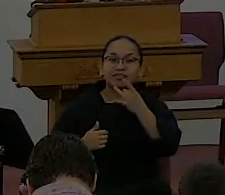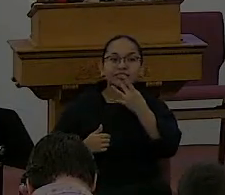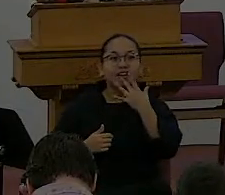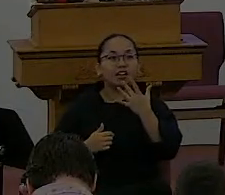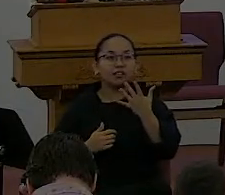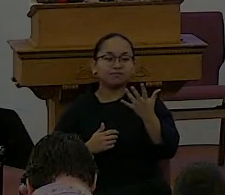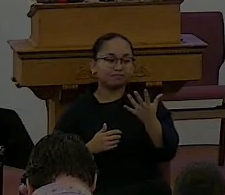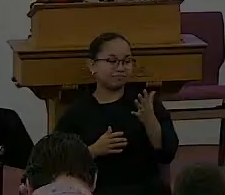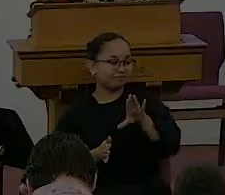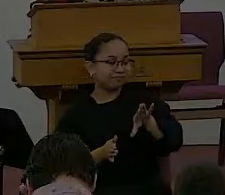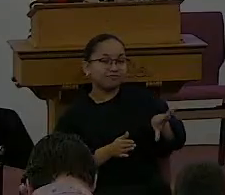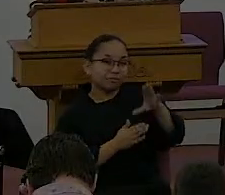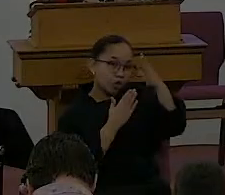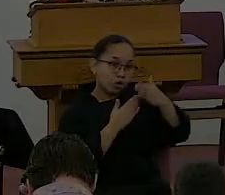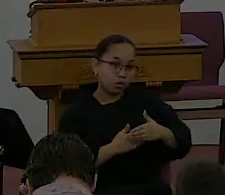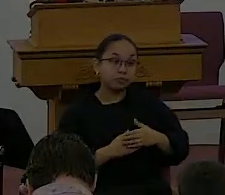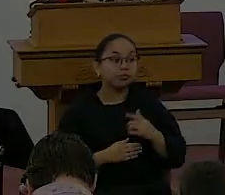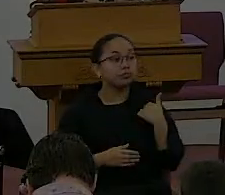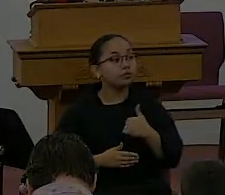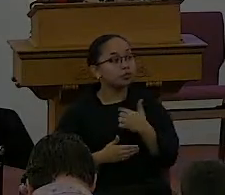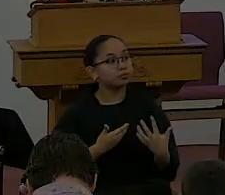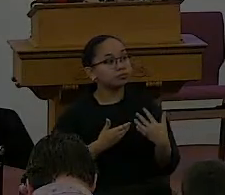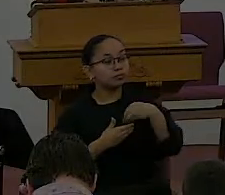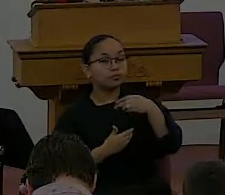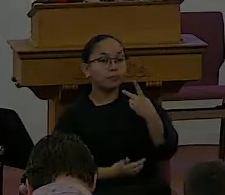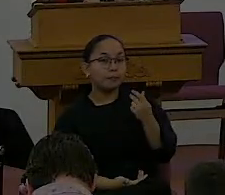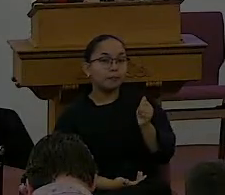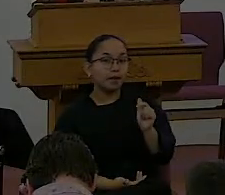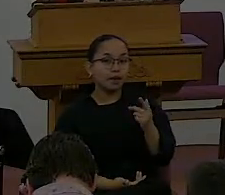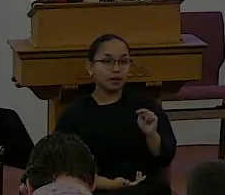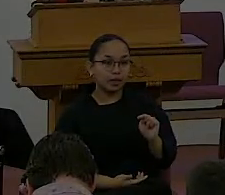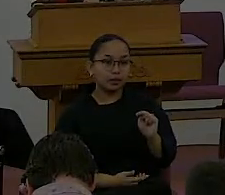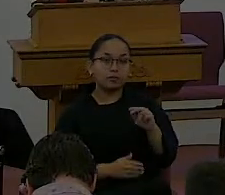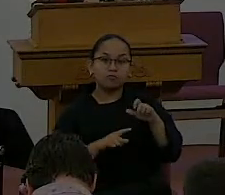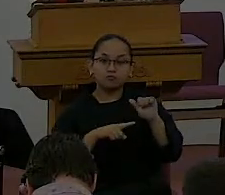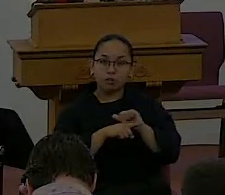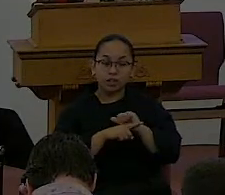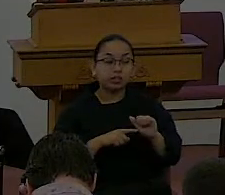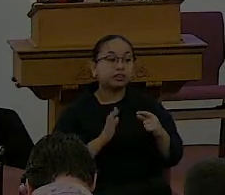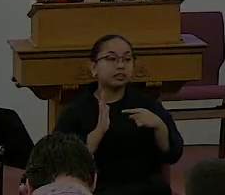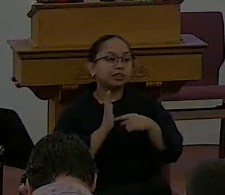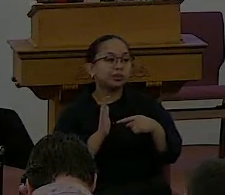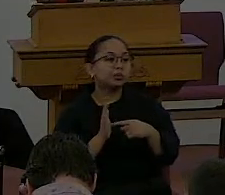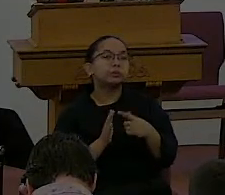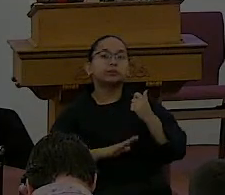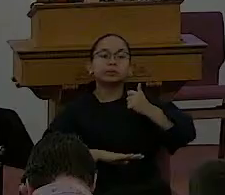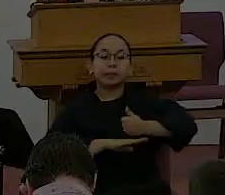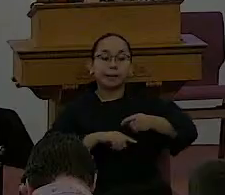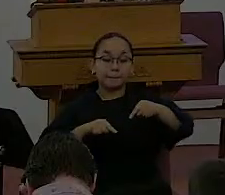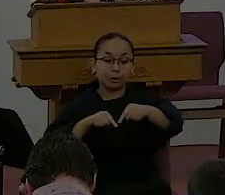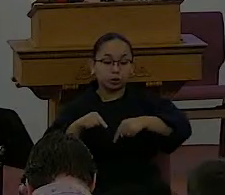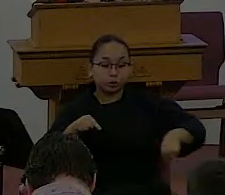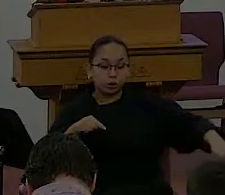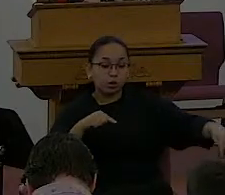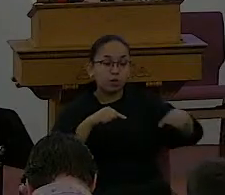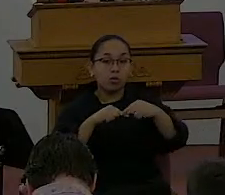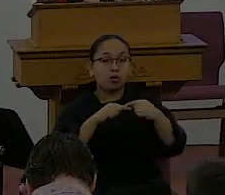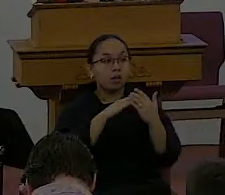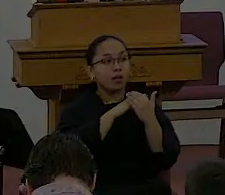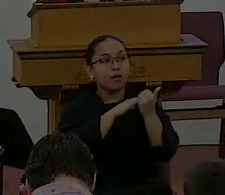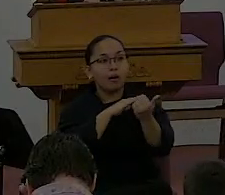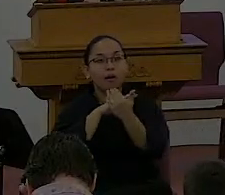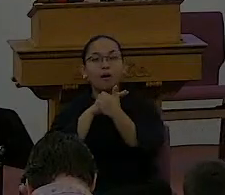We will incorporate some pagan practices in our service today, including setting a circle, calling the elements